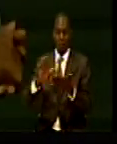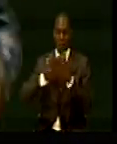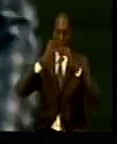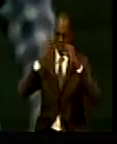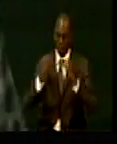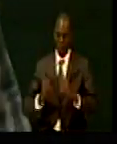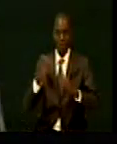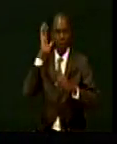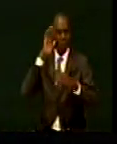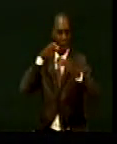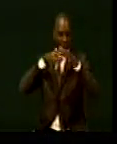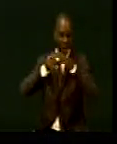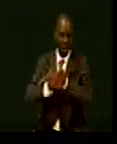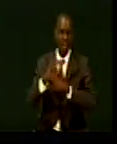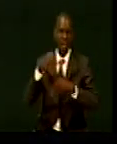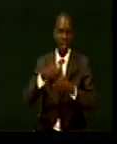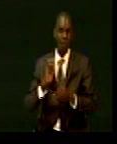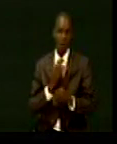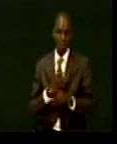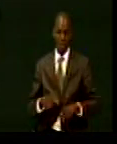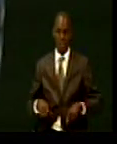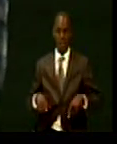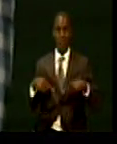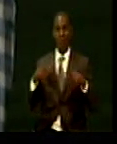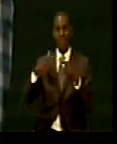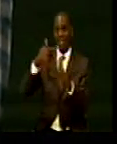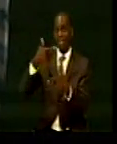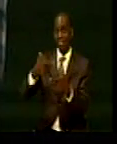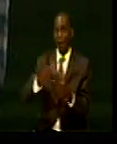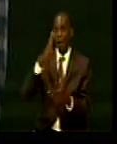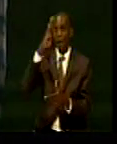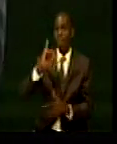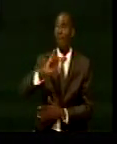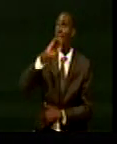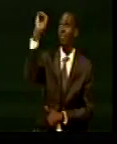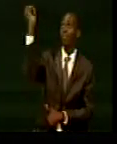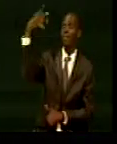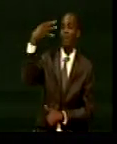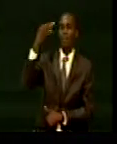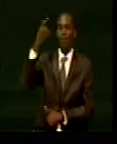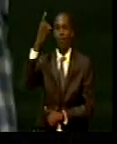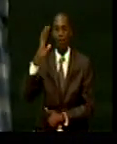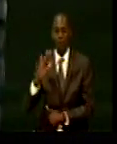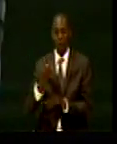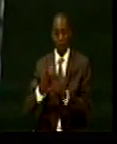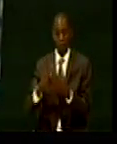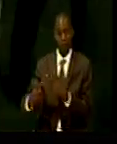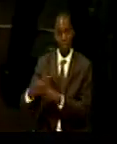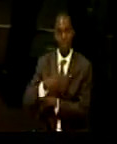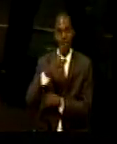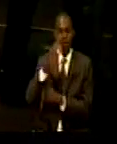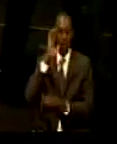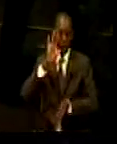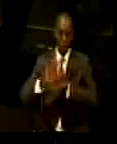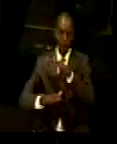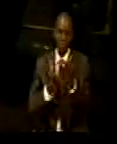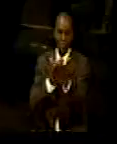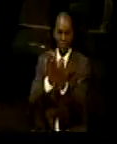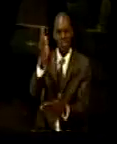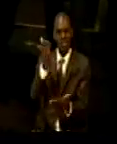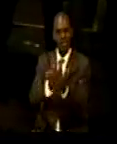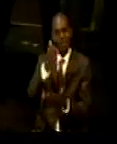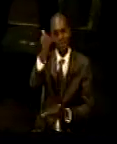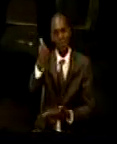our lives. And then, by the grace of God, from today, you will walk straight. You will